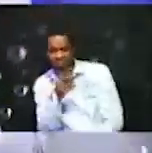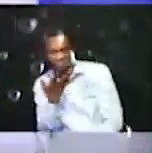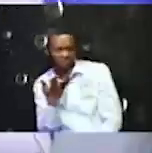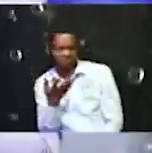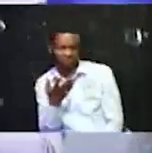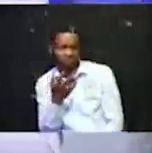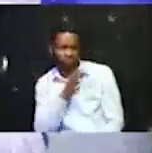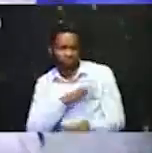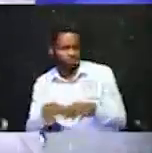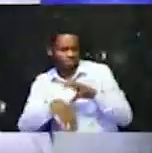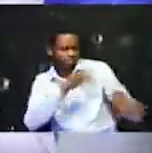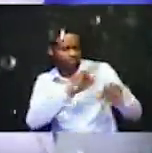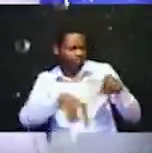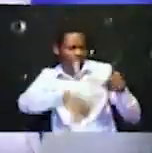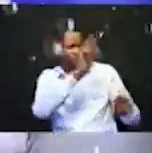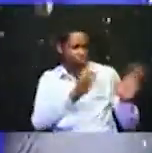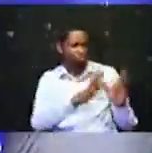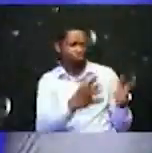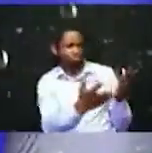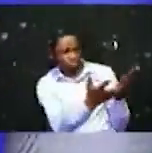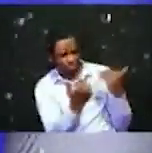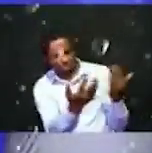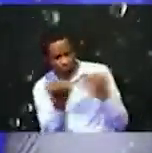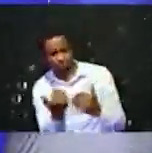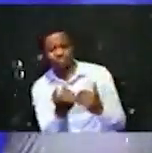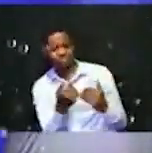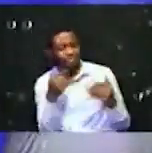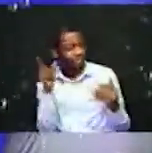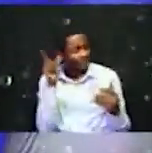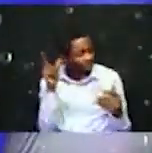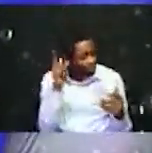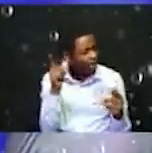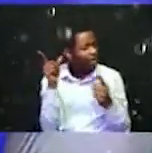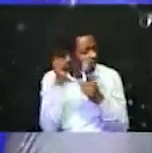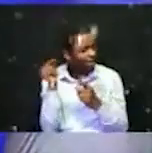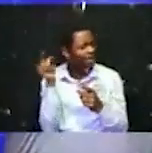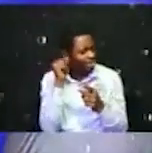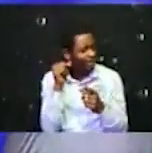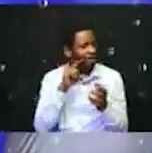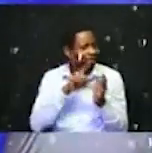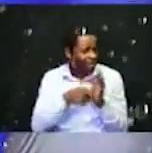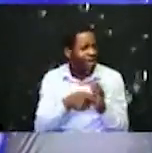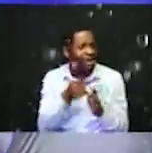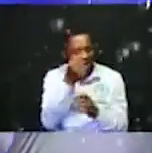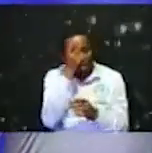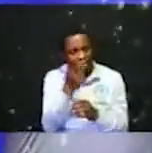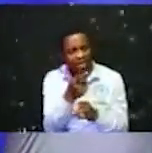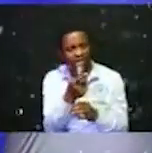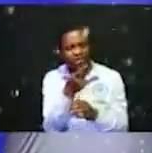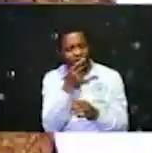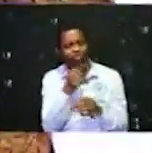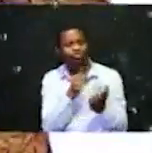try. Don't let us reject this man. And then he heard his story. And then he told the story about Saul. So the